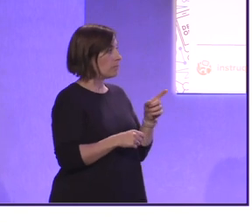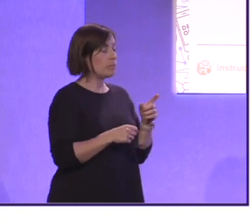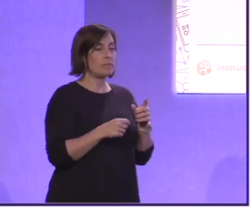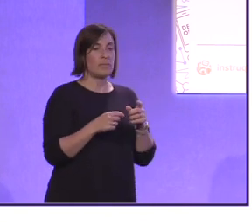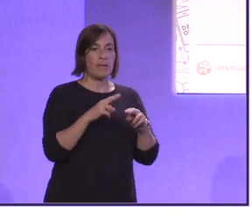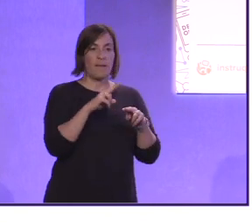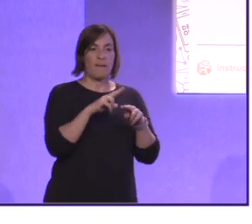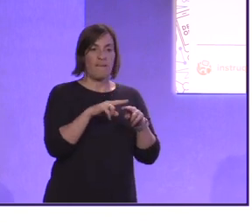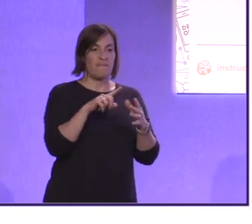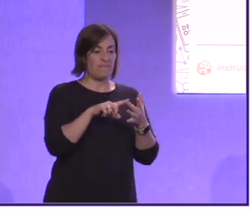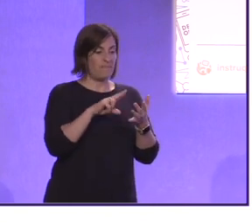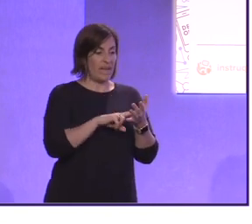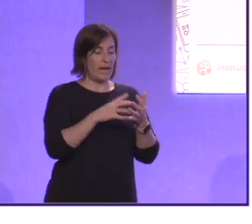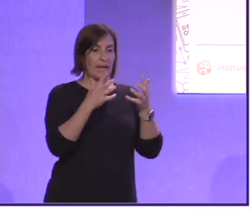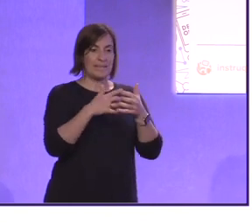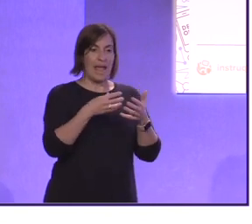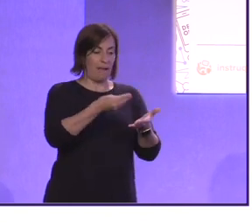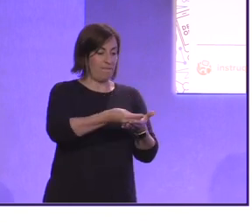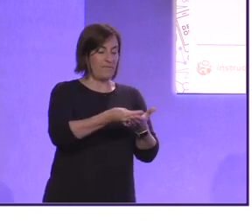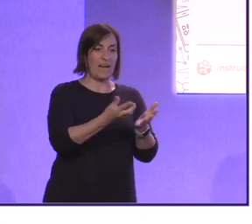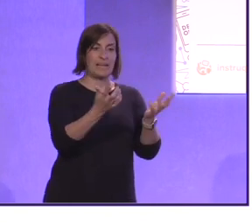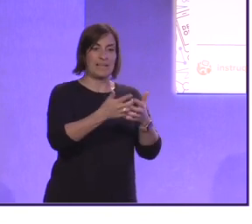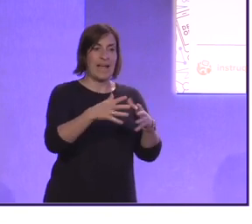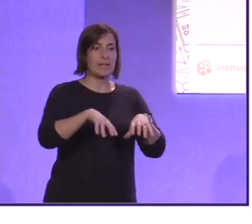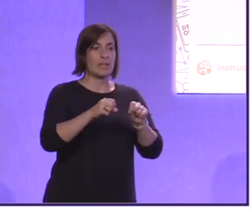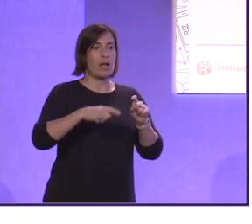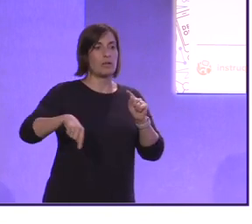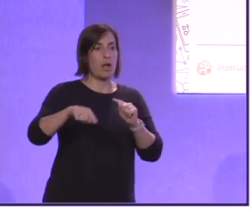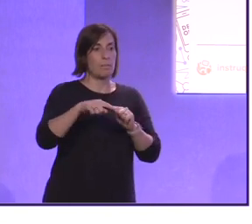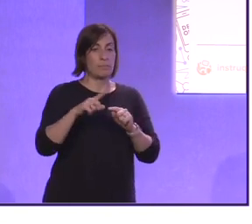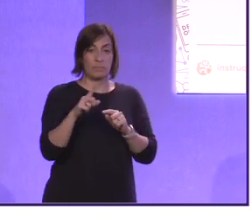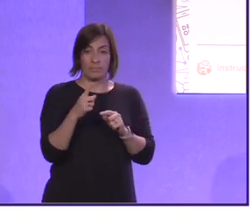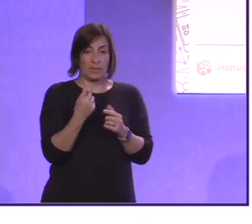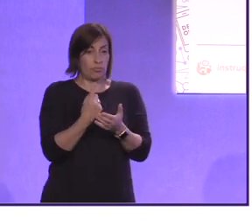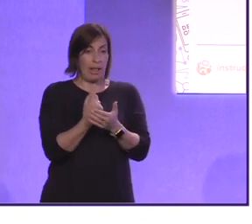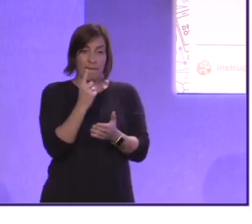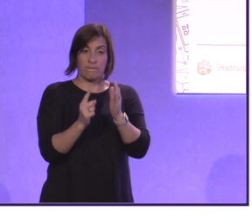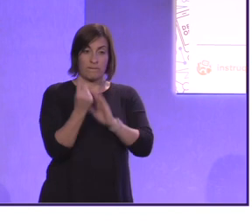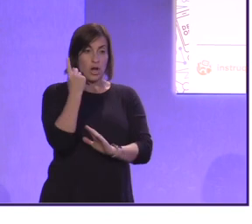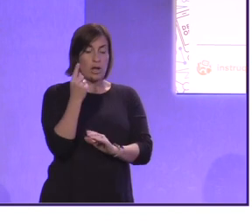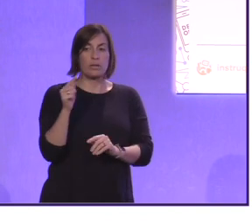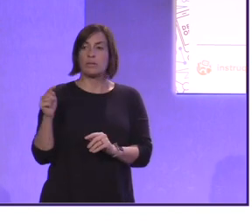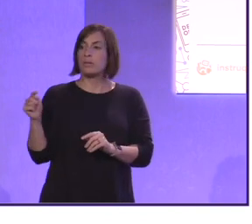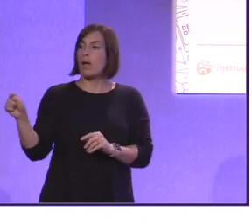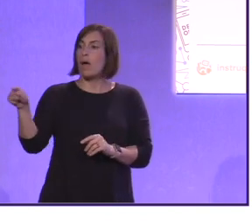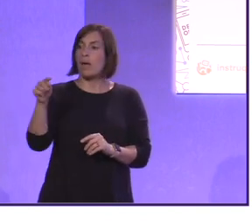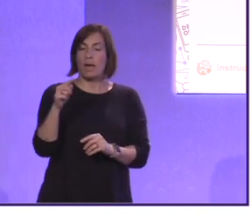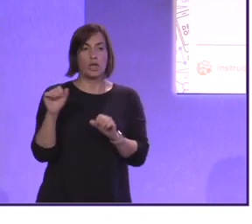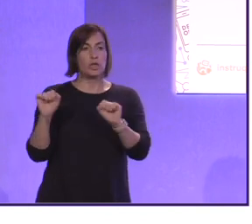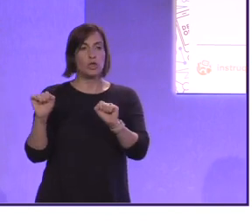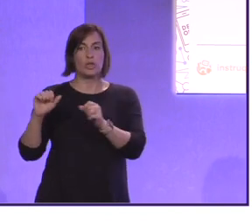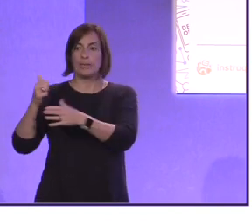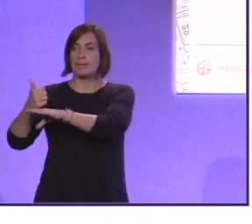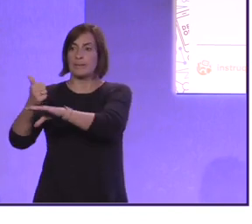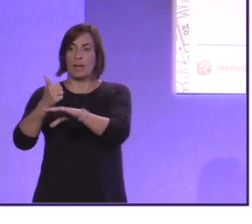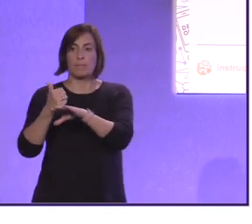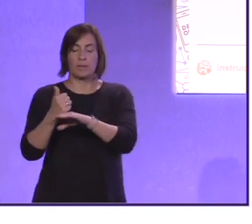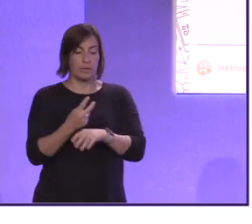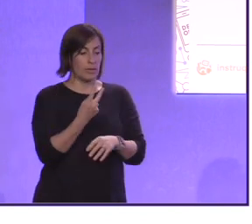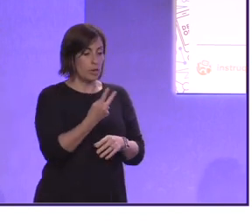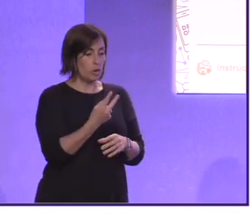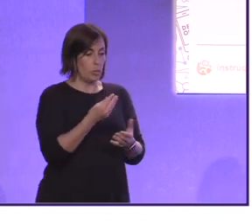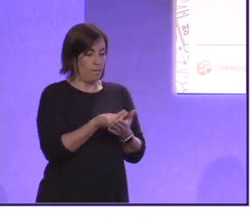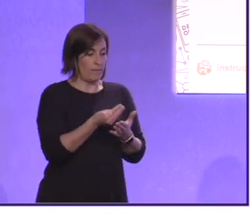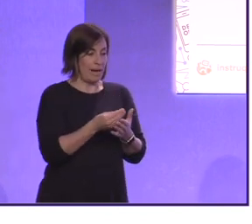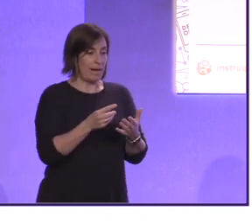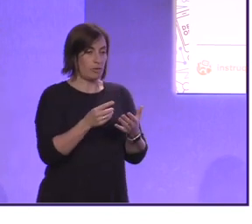startup in a fairly sort of new market. So there weren't other fintech startups in that market yet. And they were able to launch two whole financial products before their